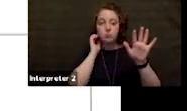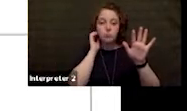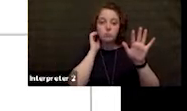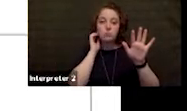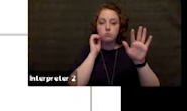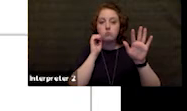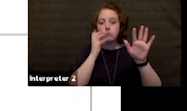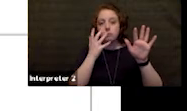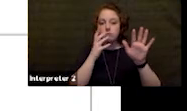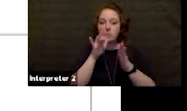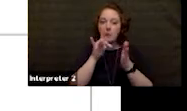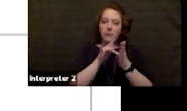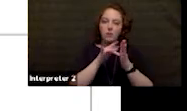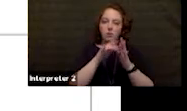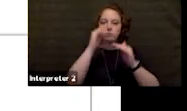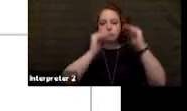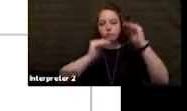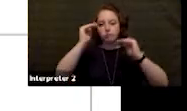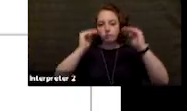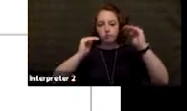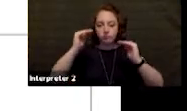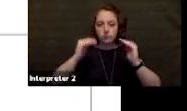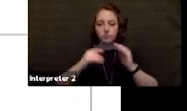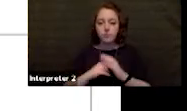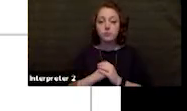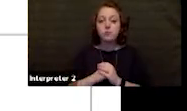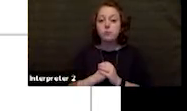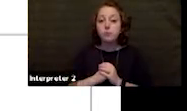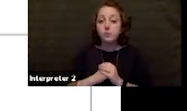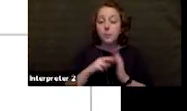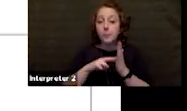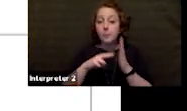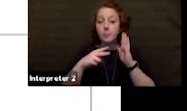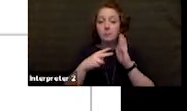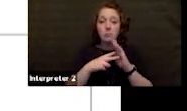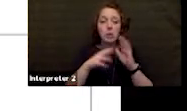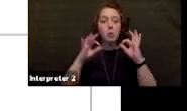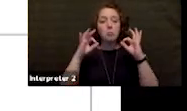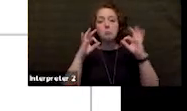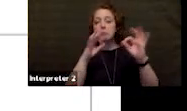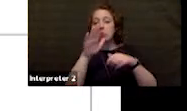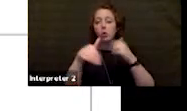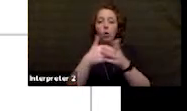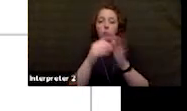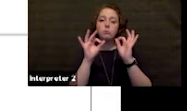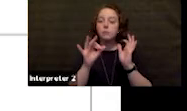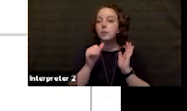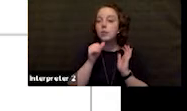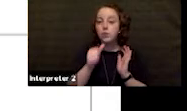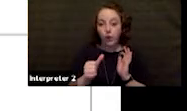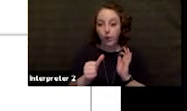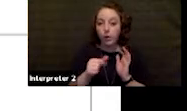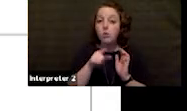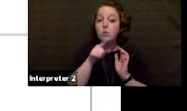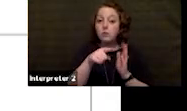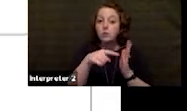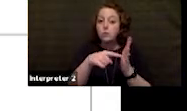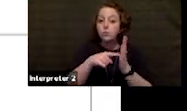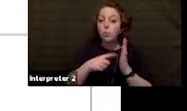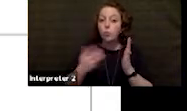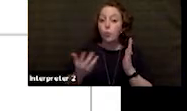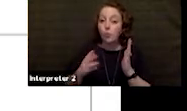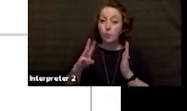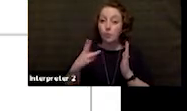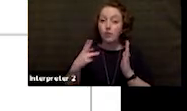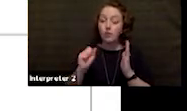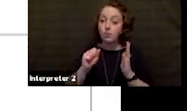balancing out in the middle. That's not to say any of those things don't need support, but what this is indicating to us is that Waco High School is in the most